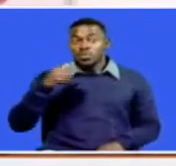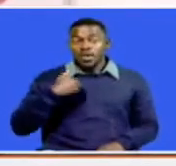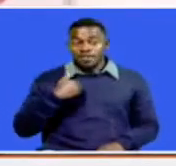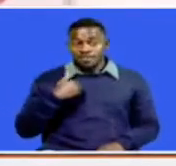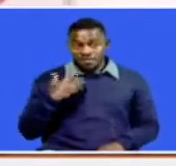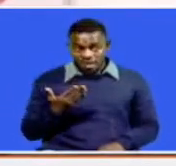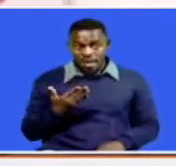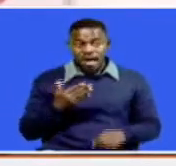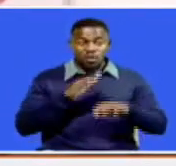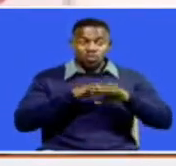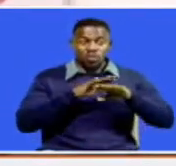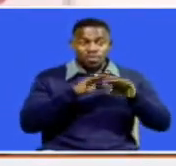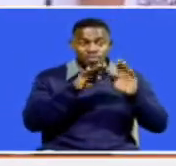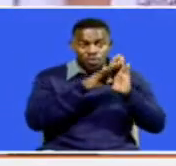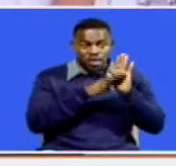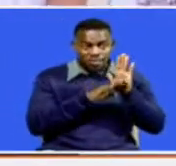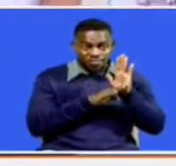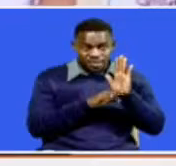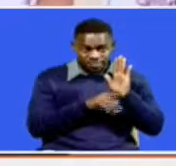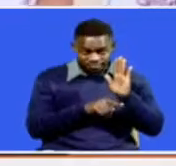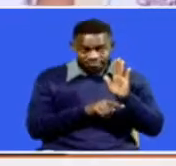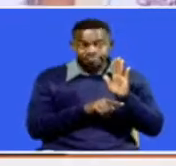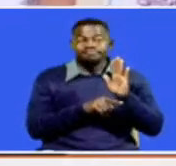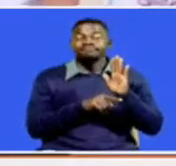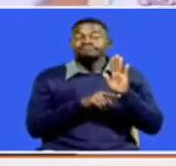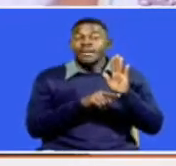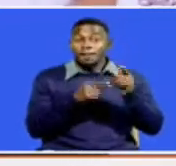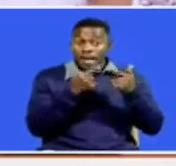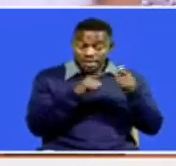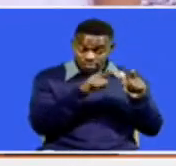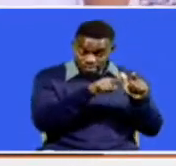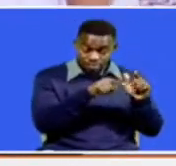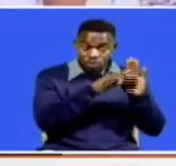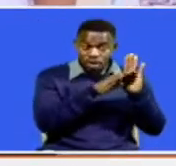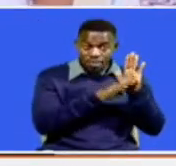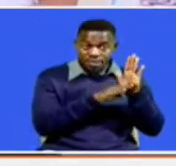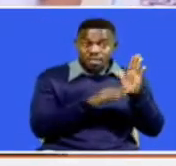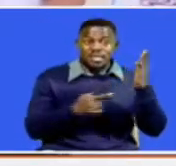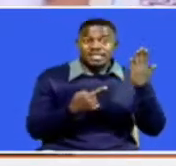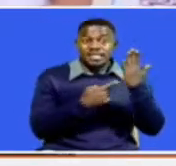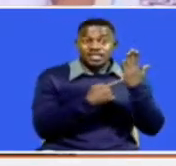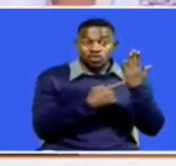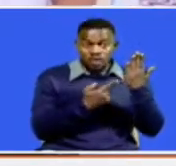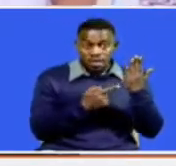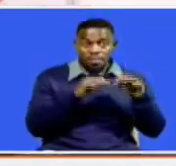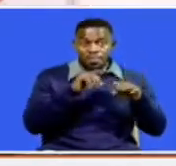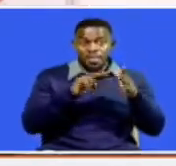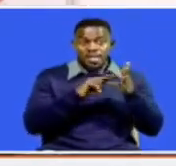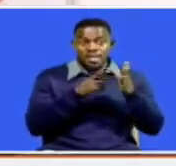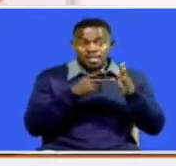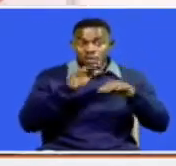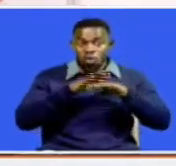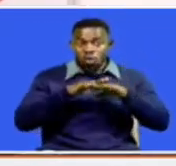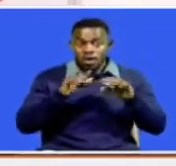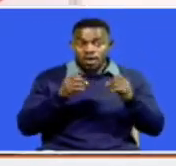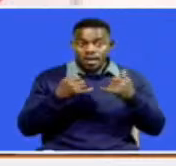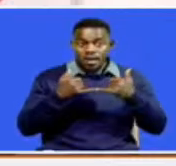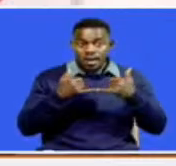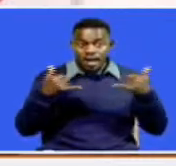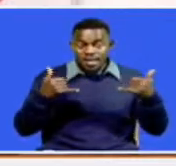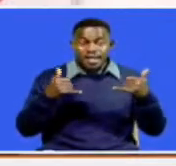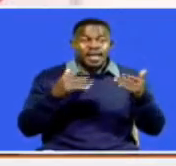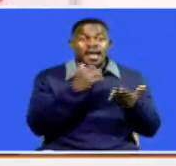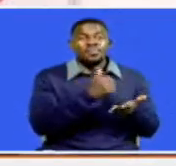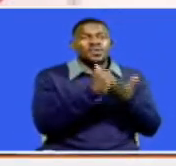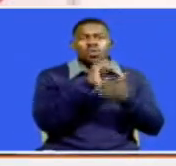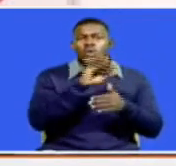product that is named the Campus Cura. This is an online-based solution which helps the institution to automate all their